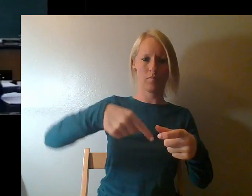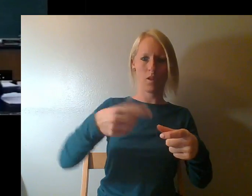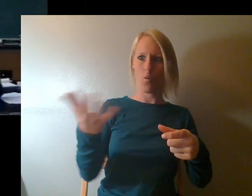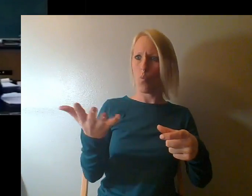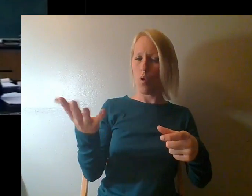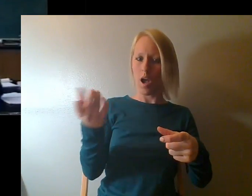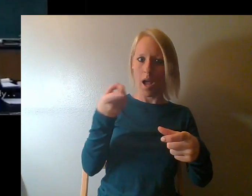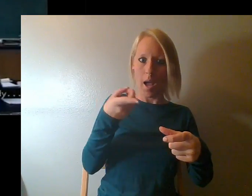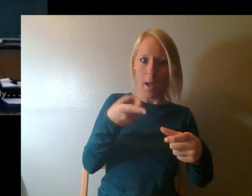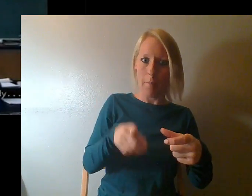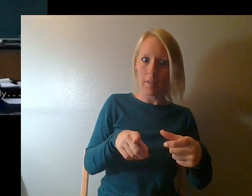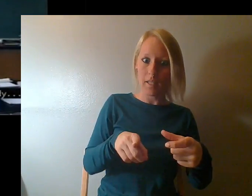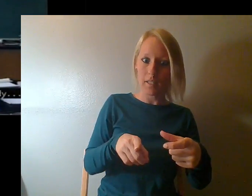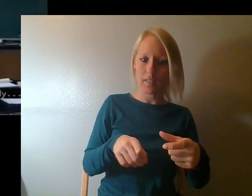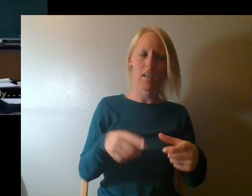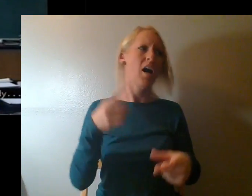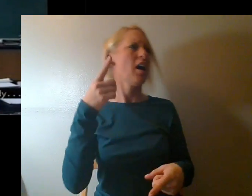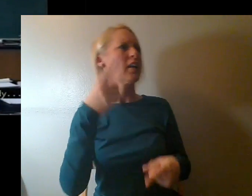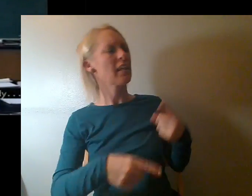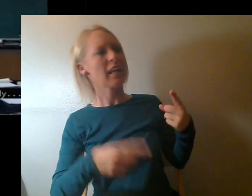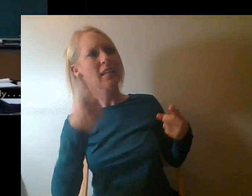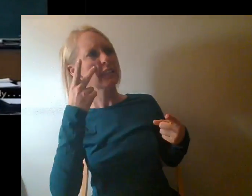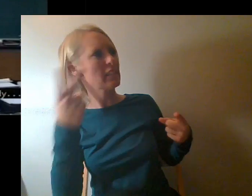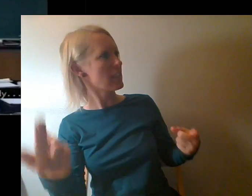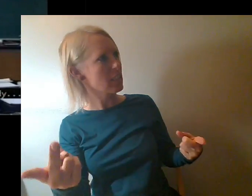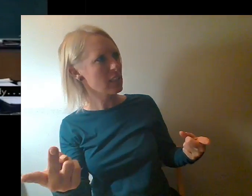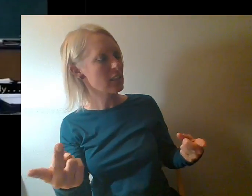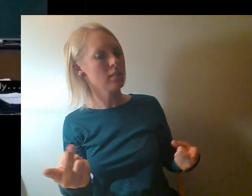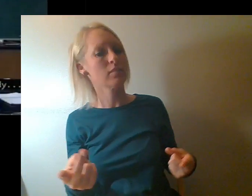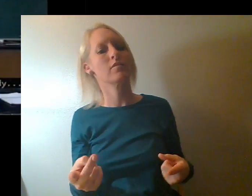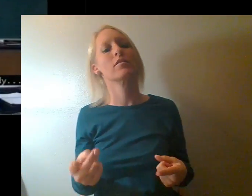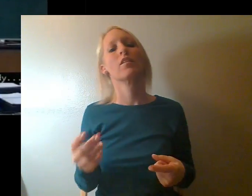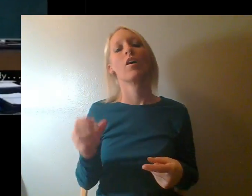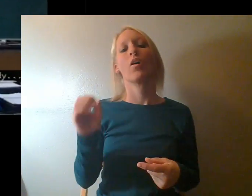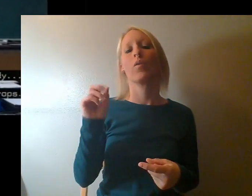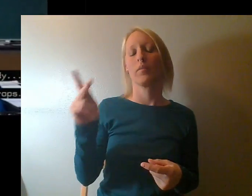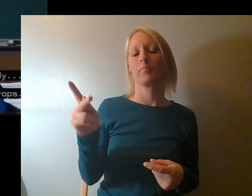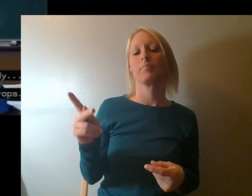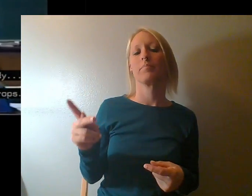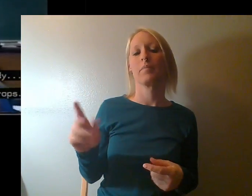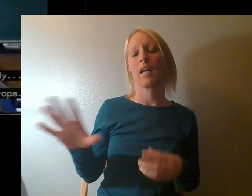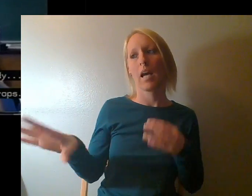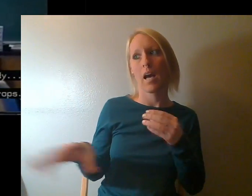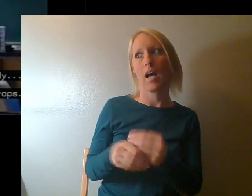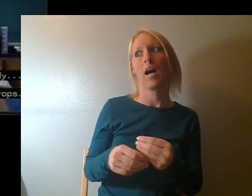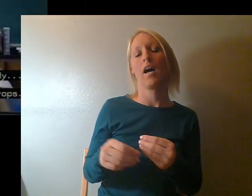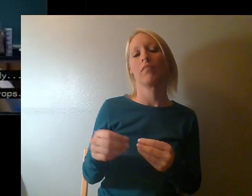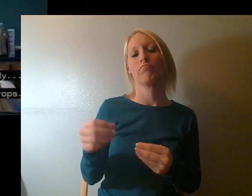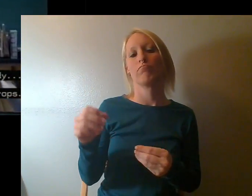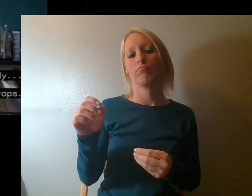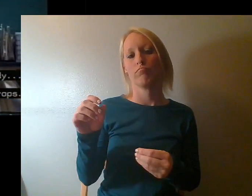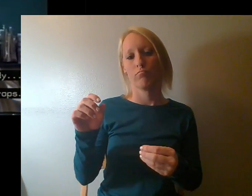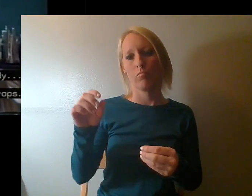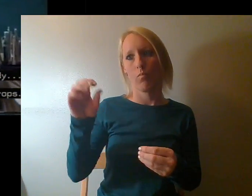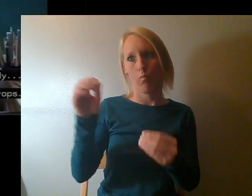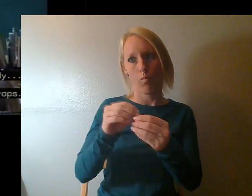Well, let's have somebody. Let me do this. Let me add a couple more drops.